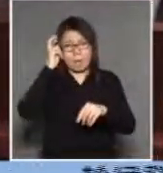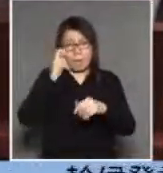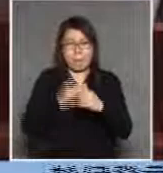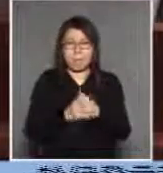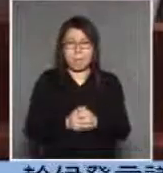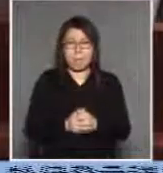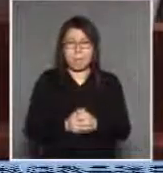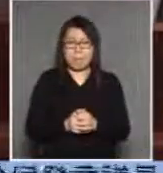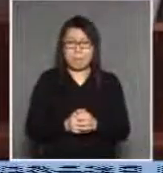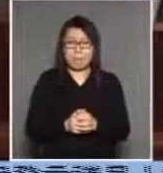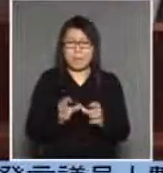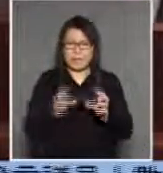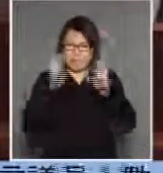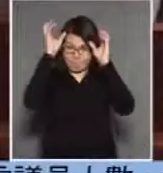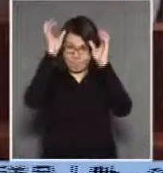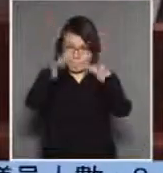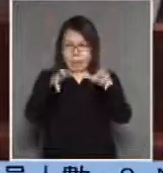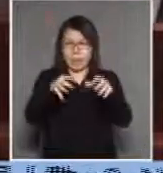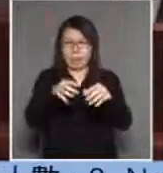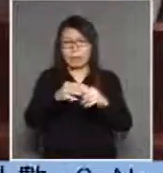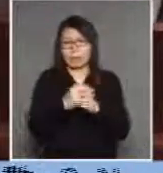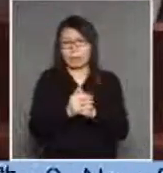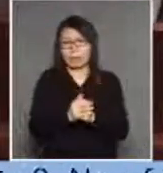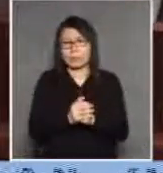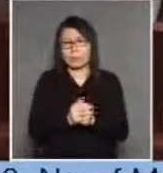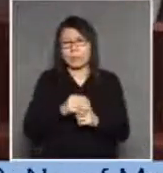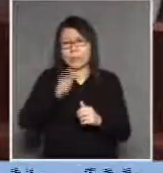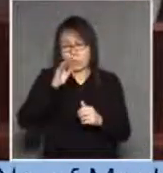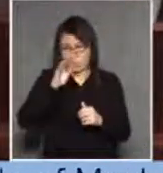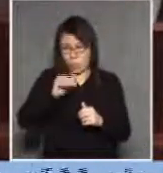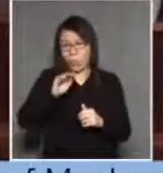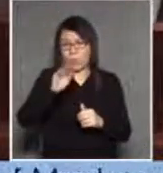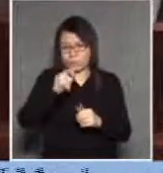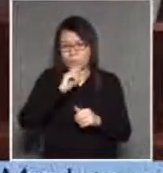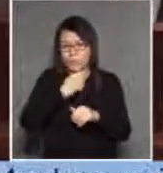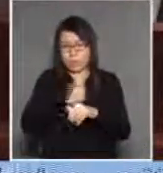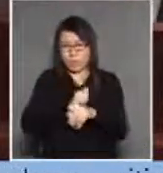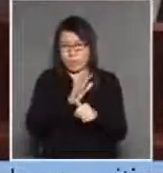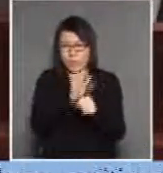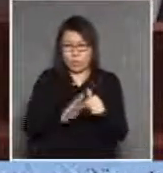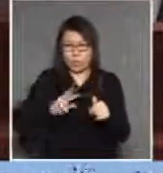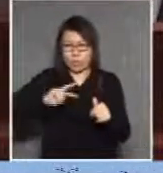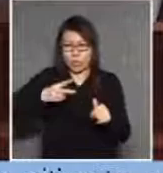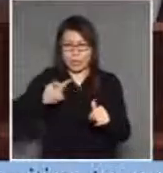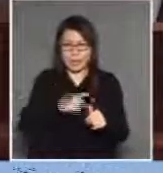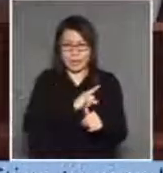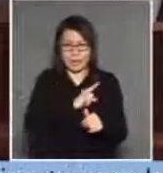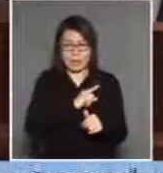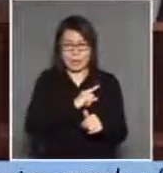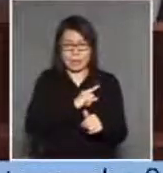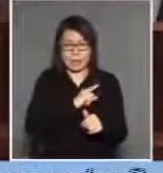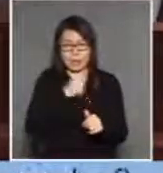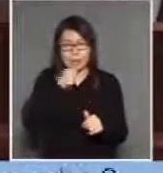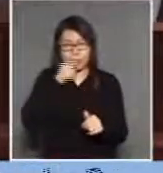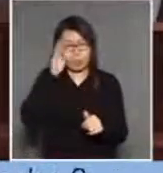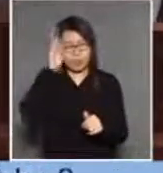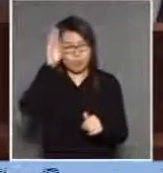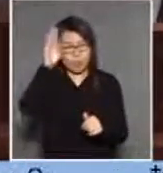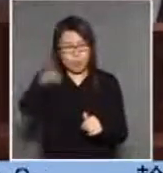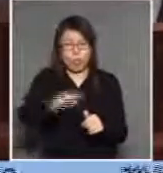the bricks, they have to consider when they throw that piece of brick, that may change his whole